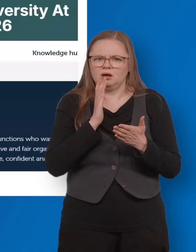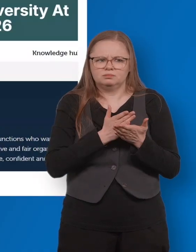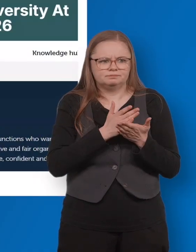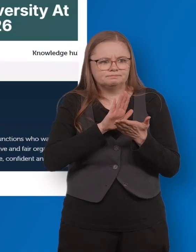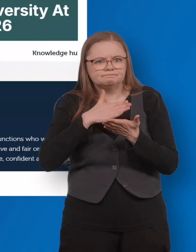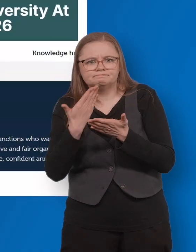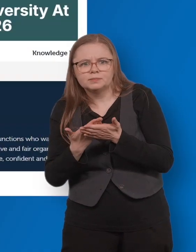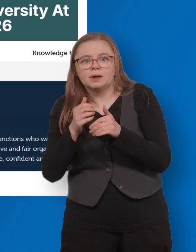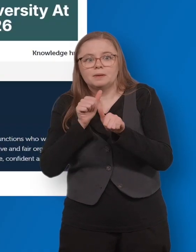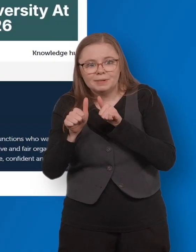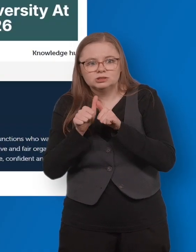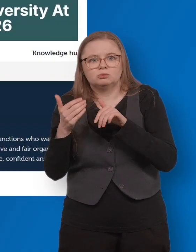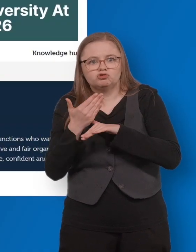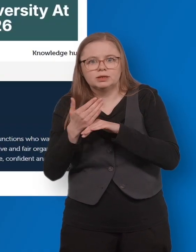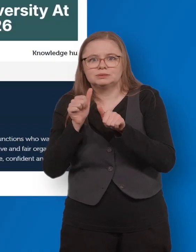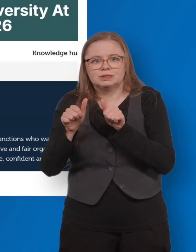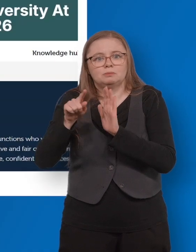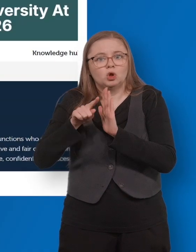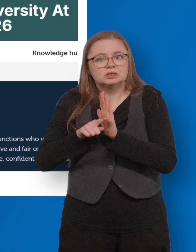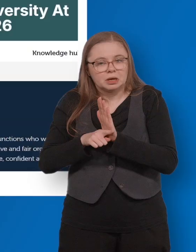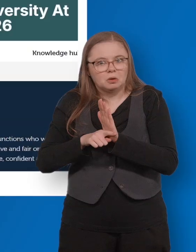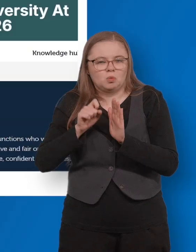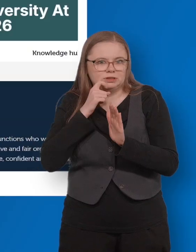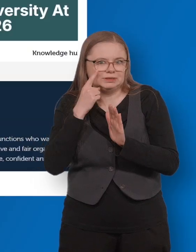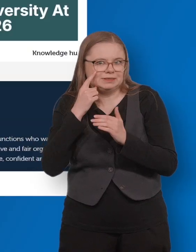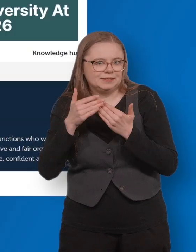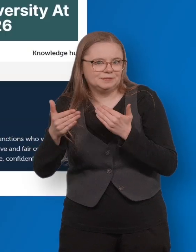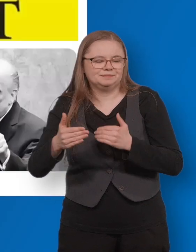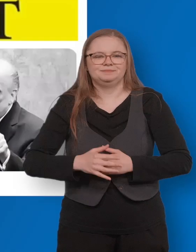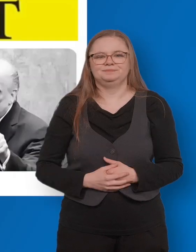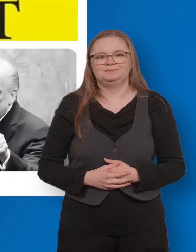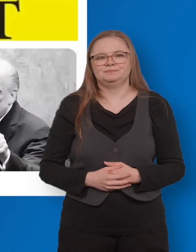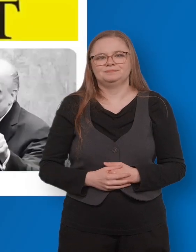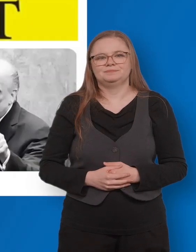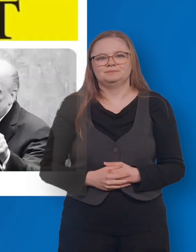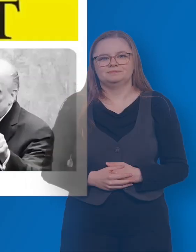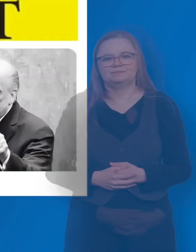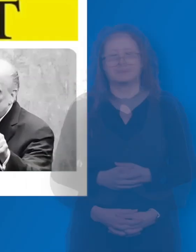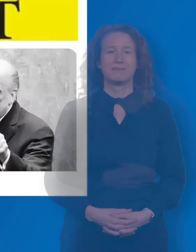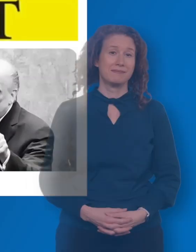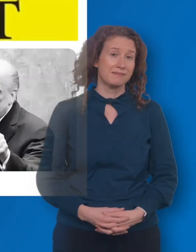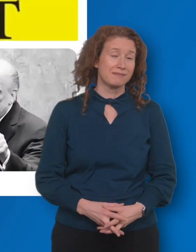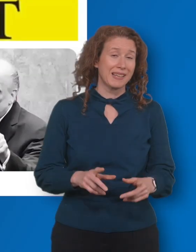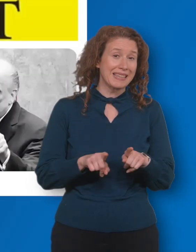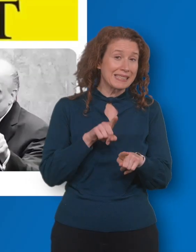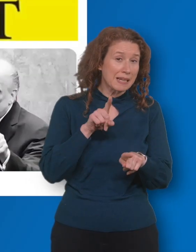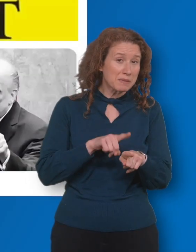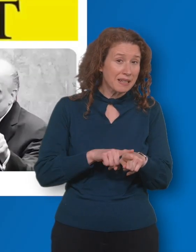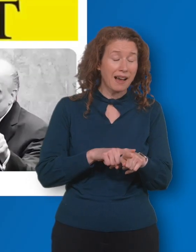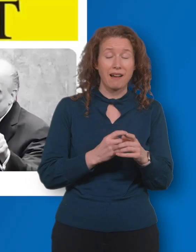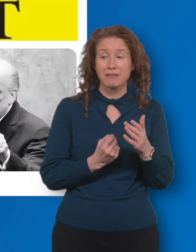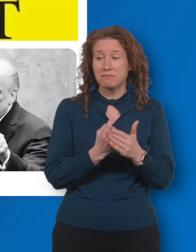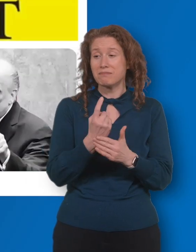better practice and policy? Well, we shall see. At the same time, also lots of